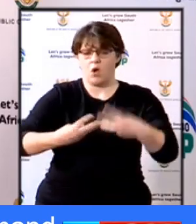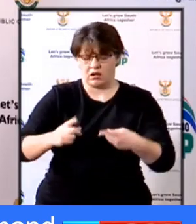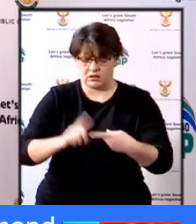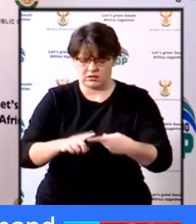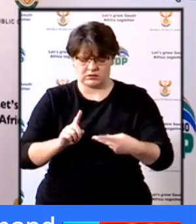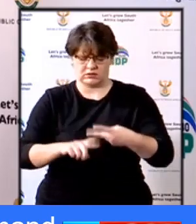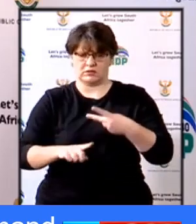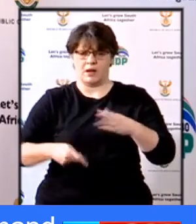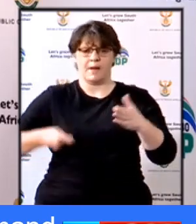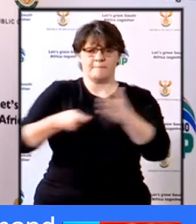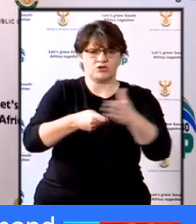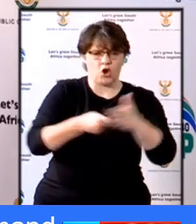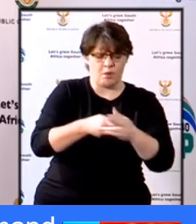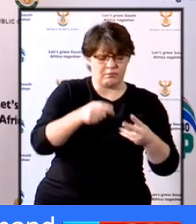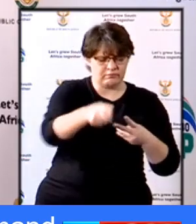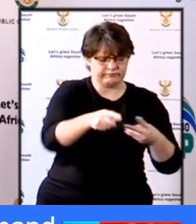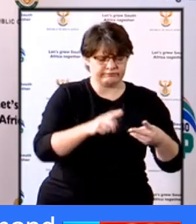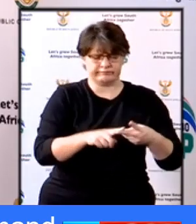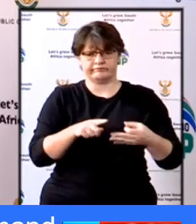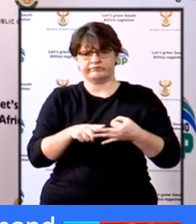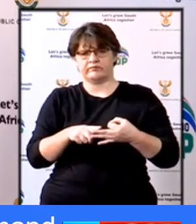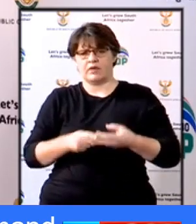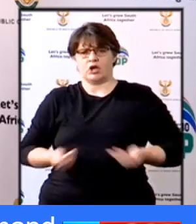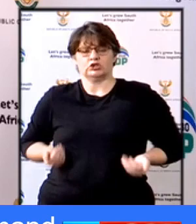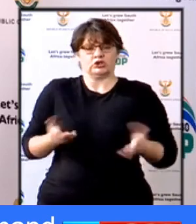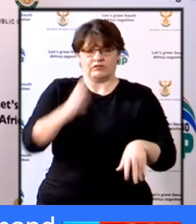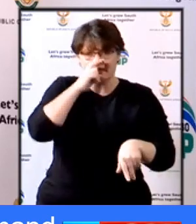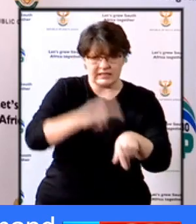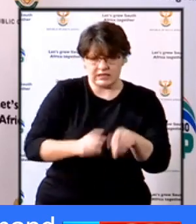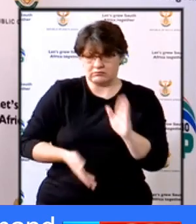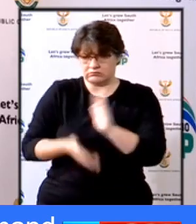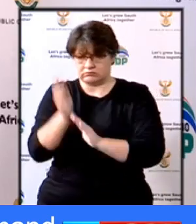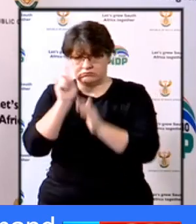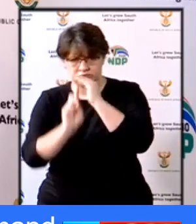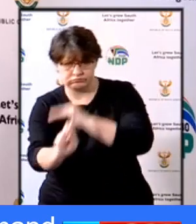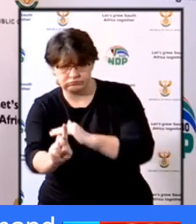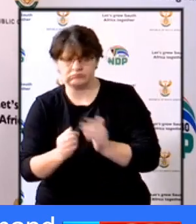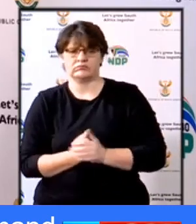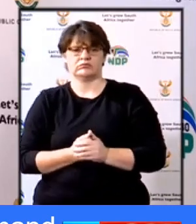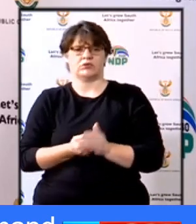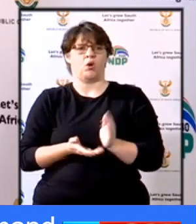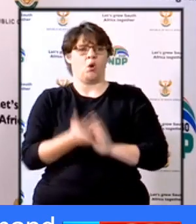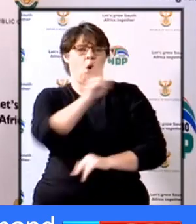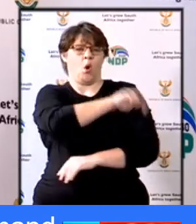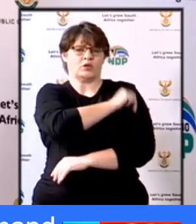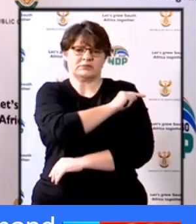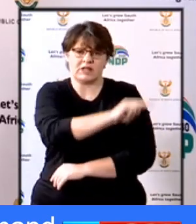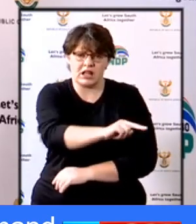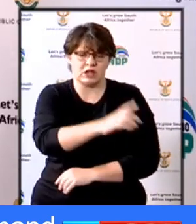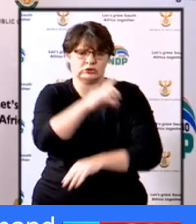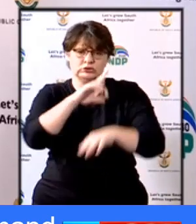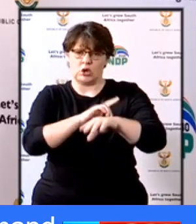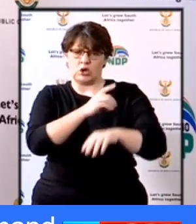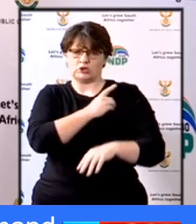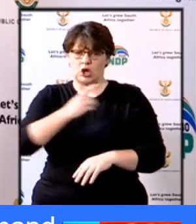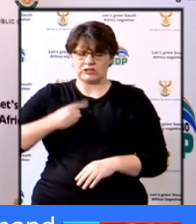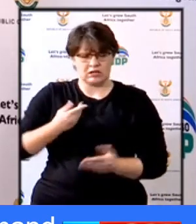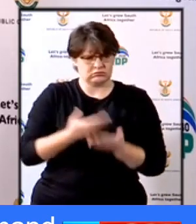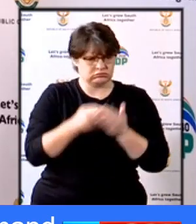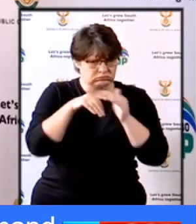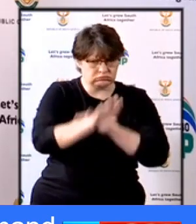buy, obtain goods and services, for medical attention,